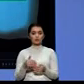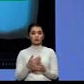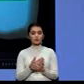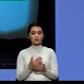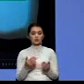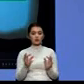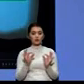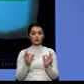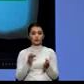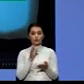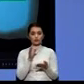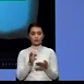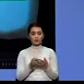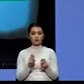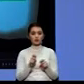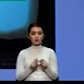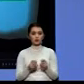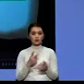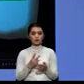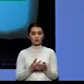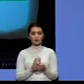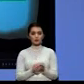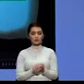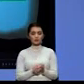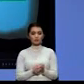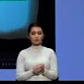esa sizlar bilan to'g'ri javoblaringizni tekshirib ko'ramiz.